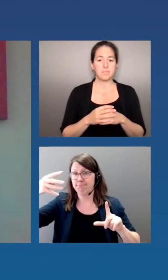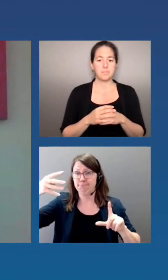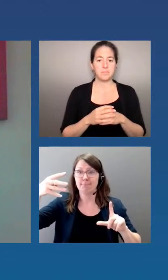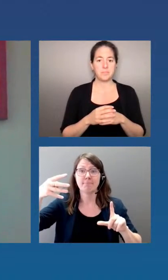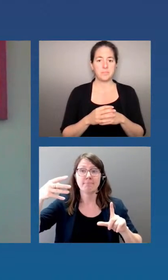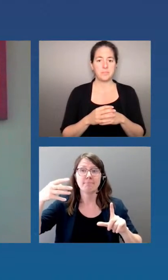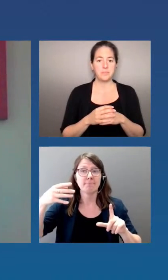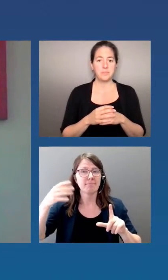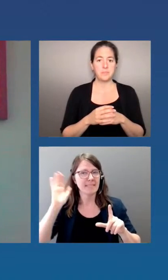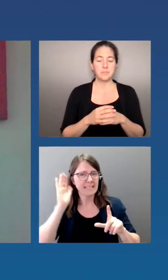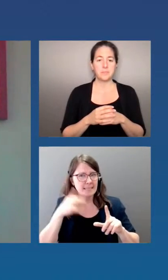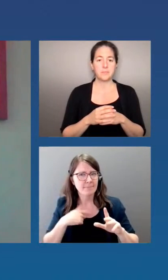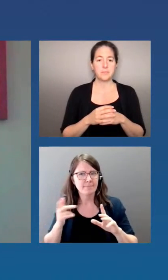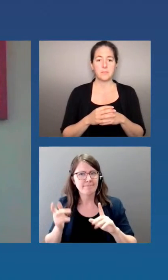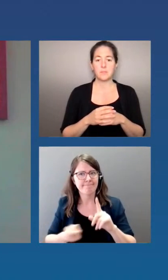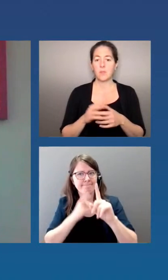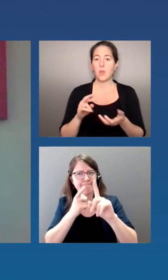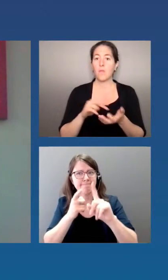zero waste vision?